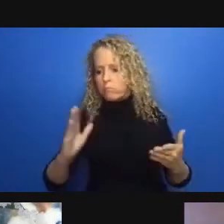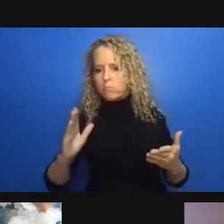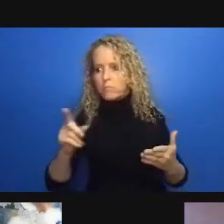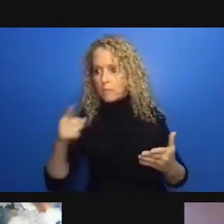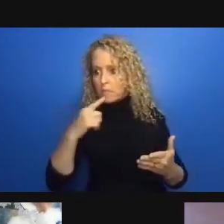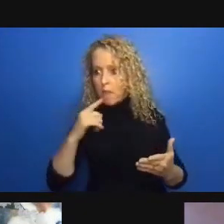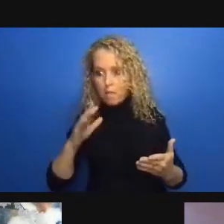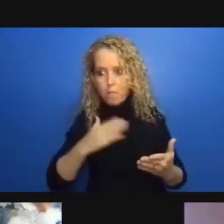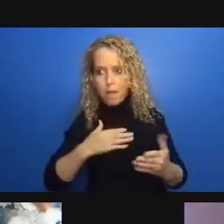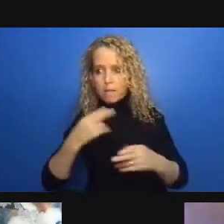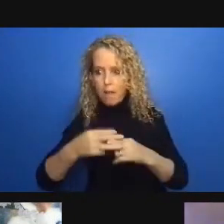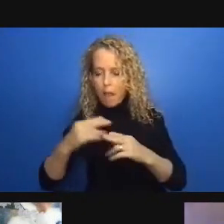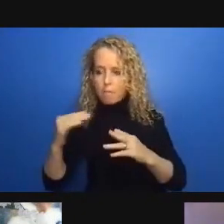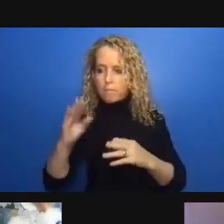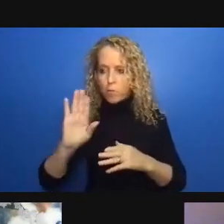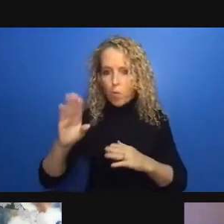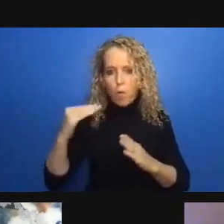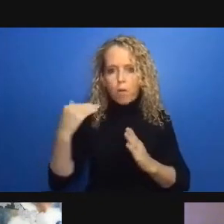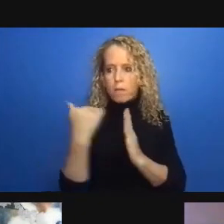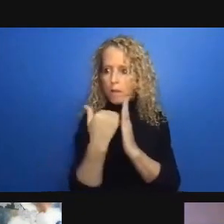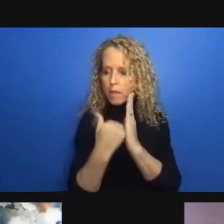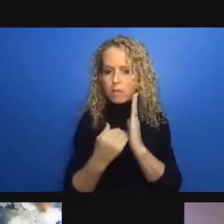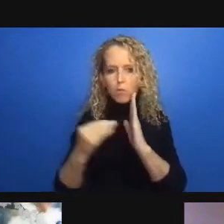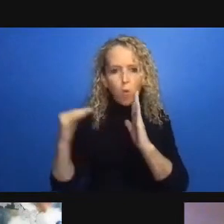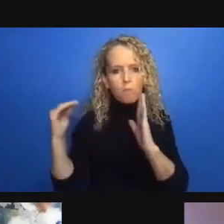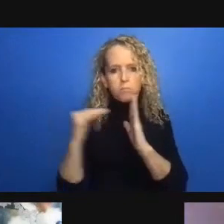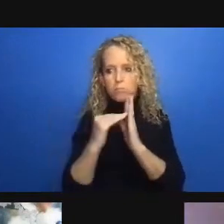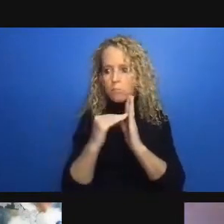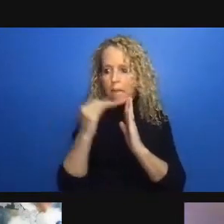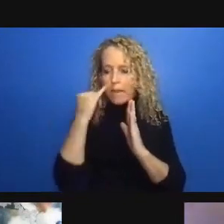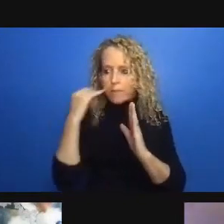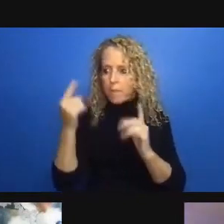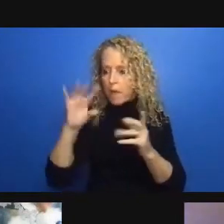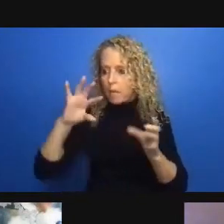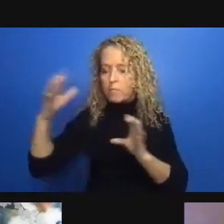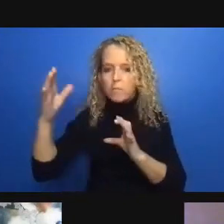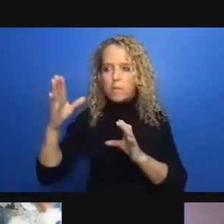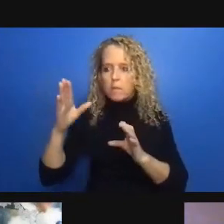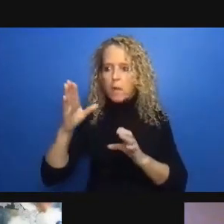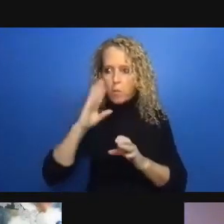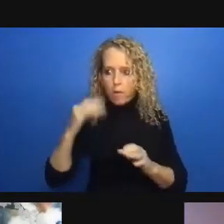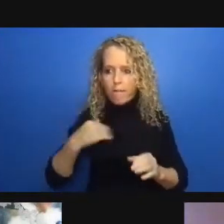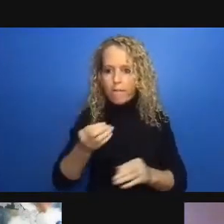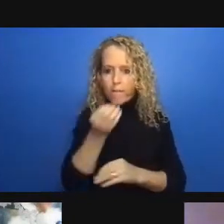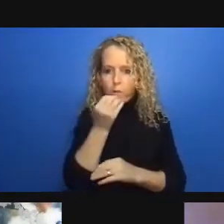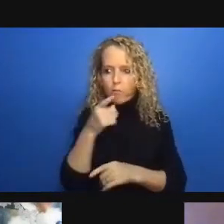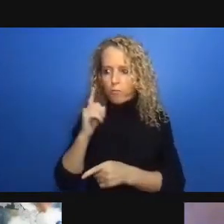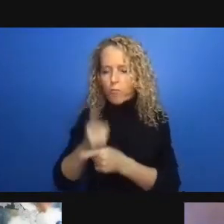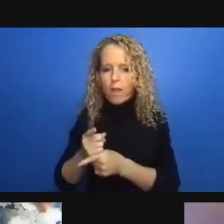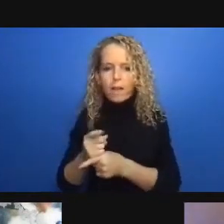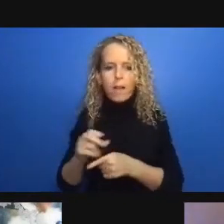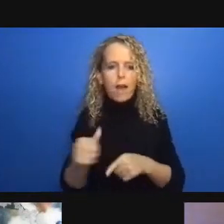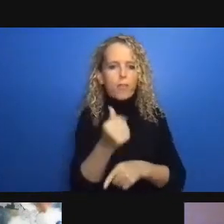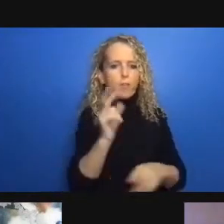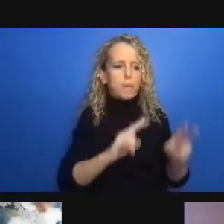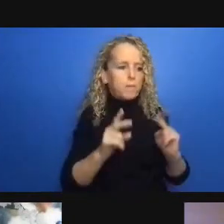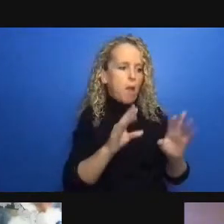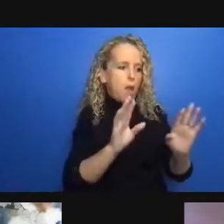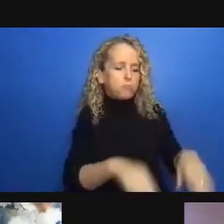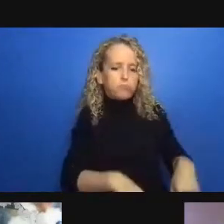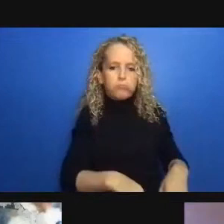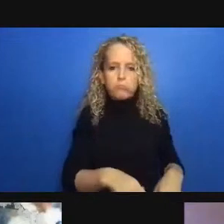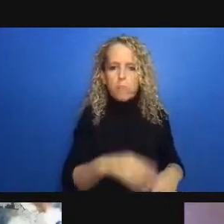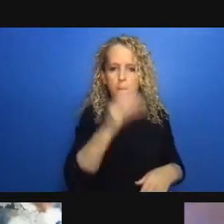Farmer Jolene? Like, if stuff goes down, I'm going to have food. And then other people saying, whatever, I can get mangoes. We don't have a problem.